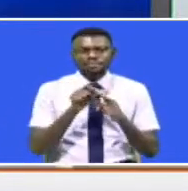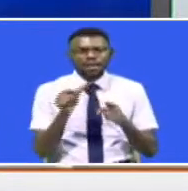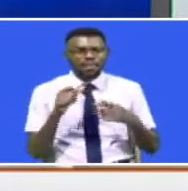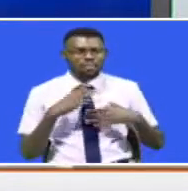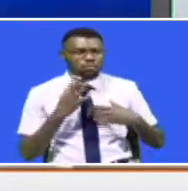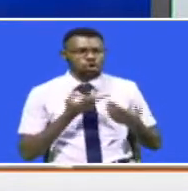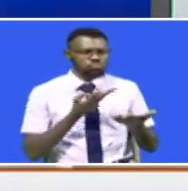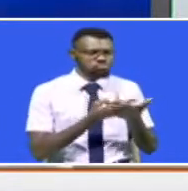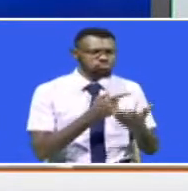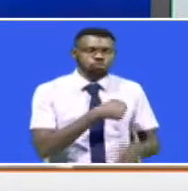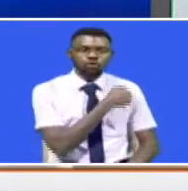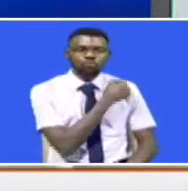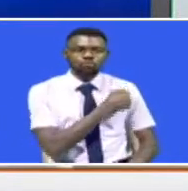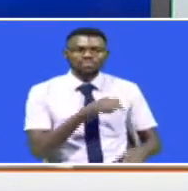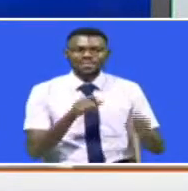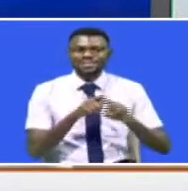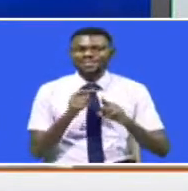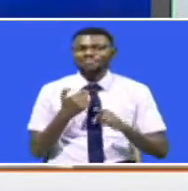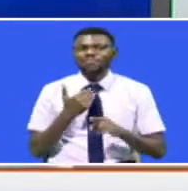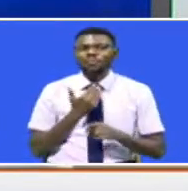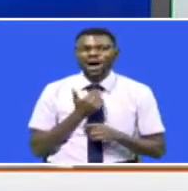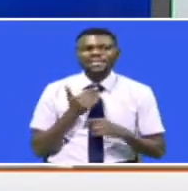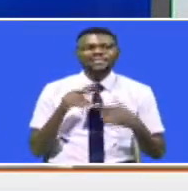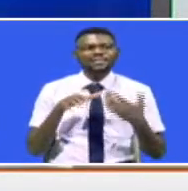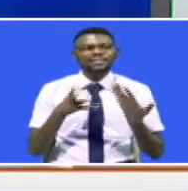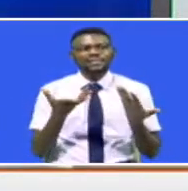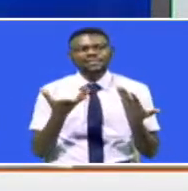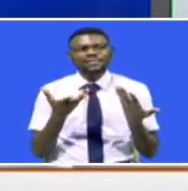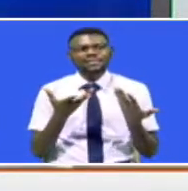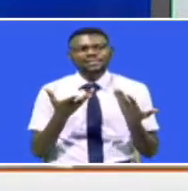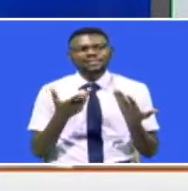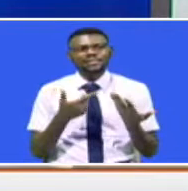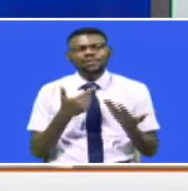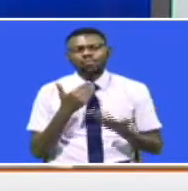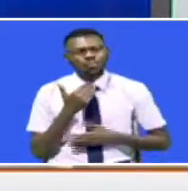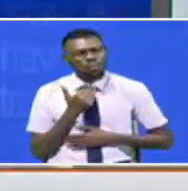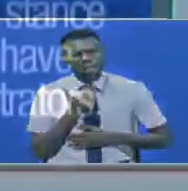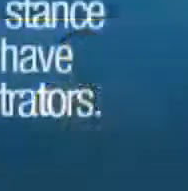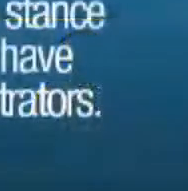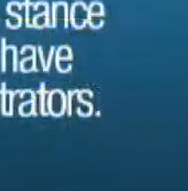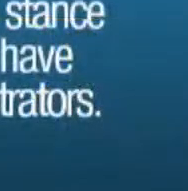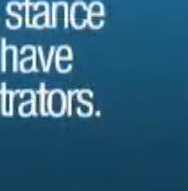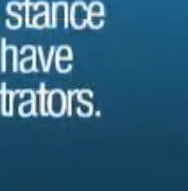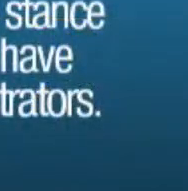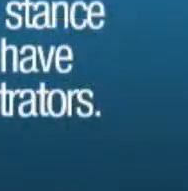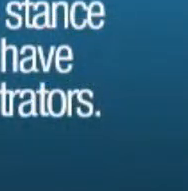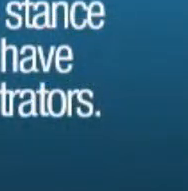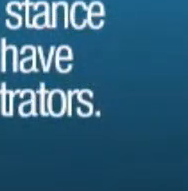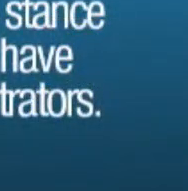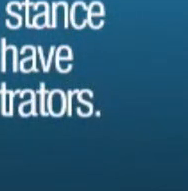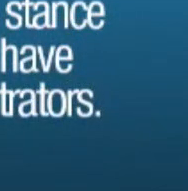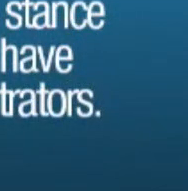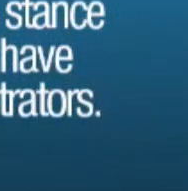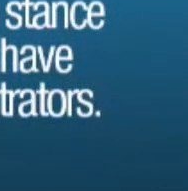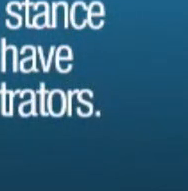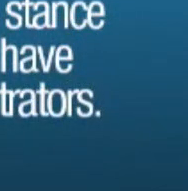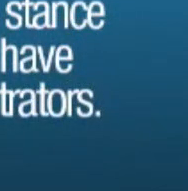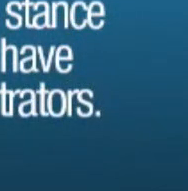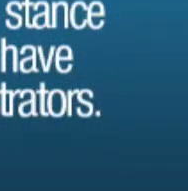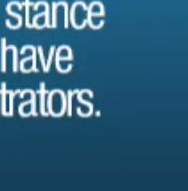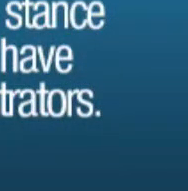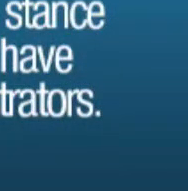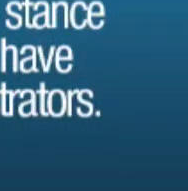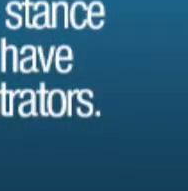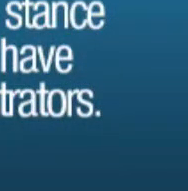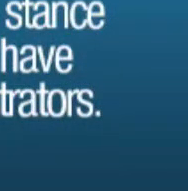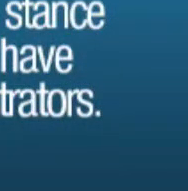say they want to emphasize that this issue and express firm stance against such acts of violence and abuse of power. Police